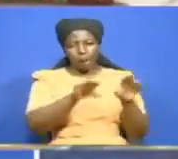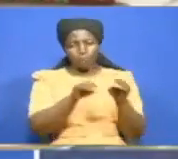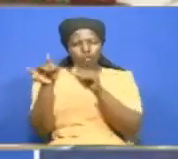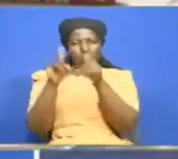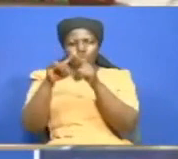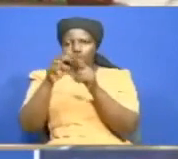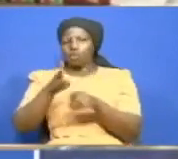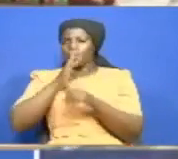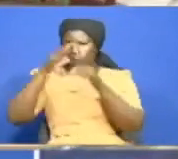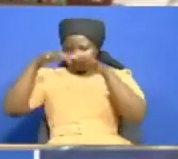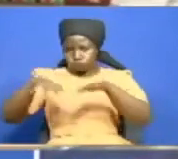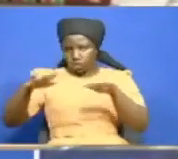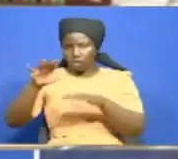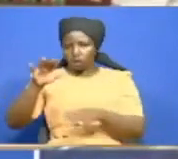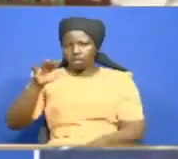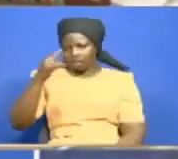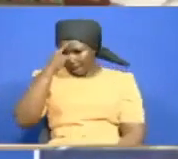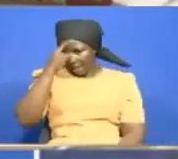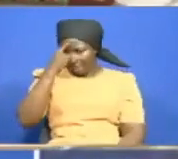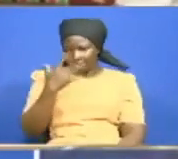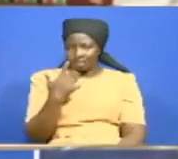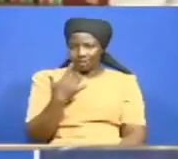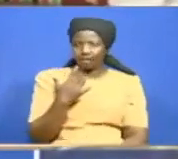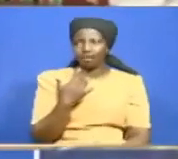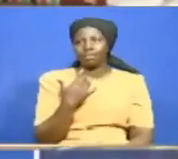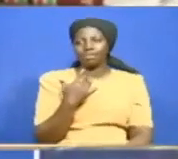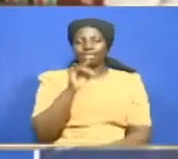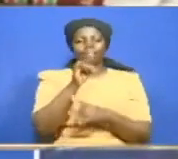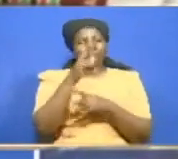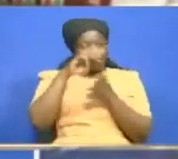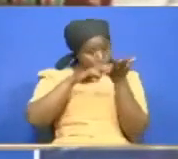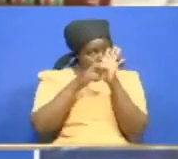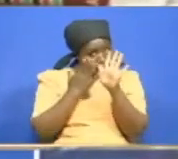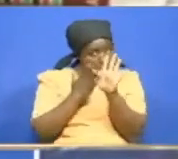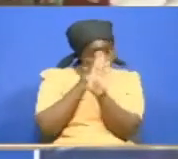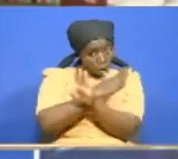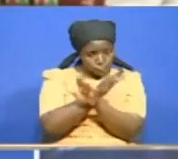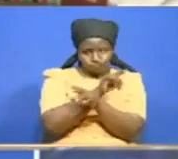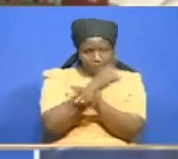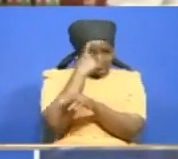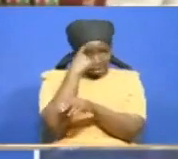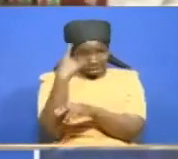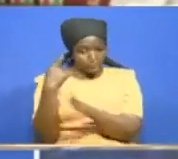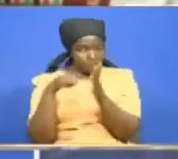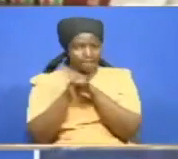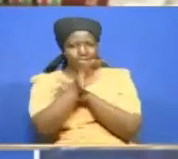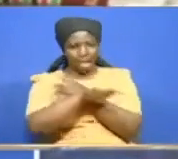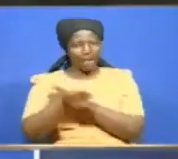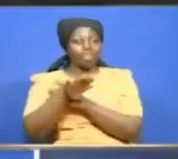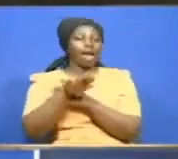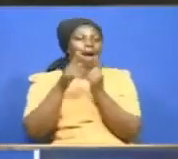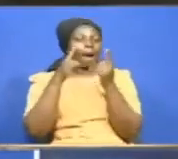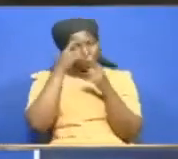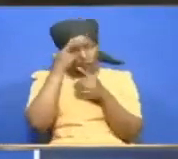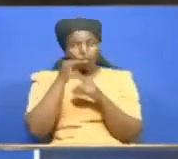ni mradi ambaye ilikuwa ni ndoto katika sehemu hii ya Ukambani kwa sababu ya tatizo ya maji.